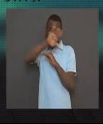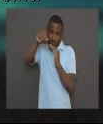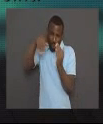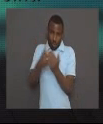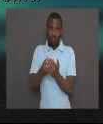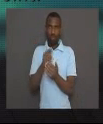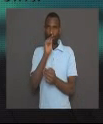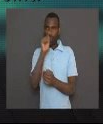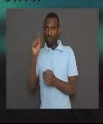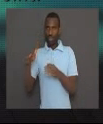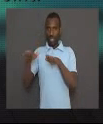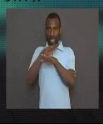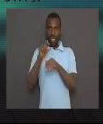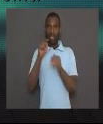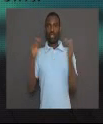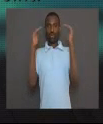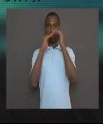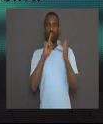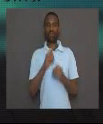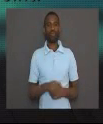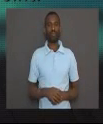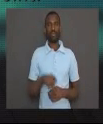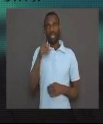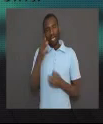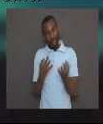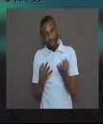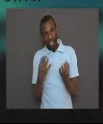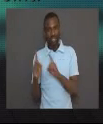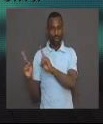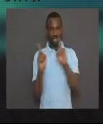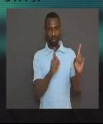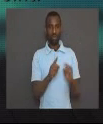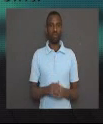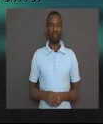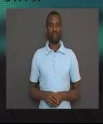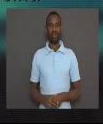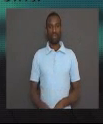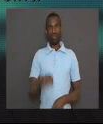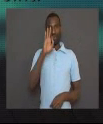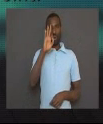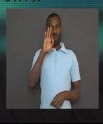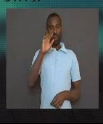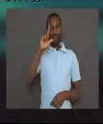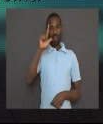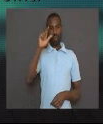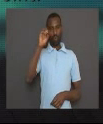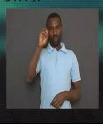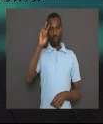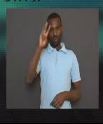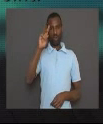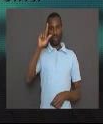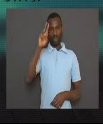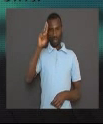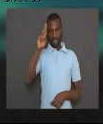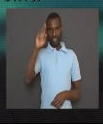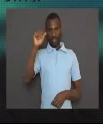point. It is expressed as flow rate equals